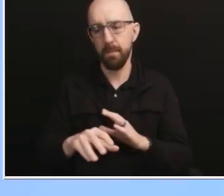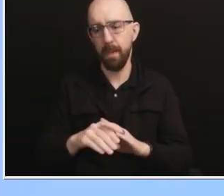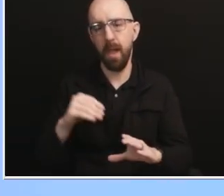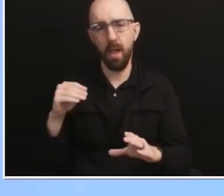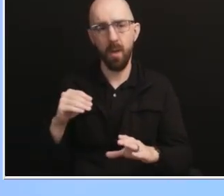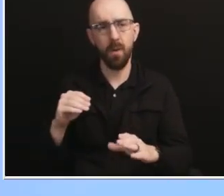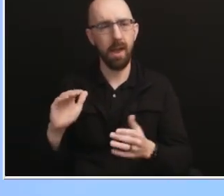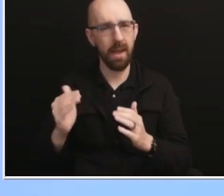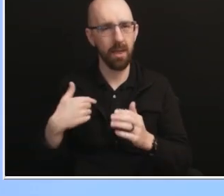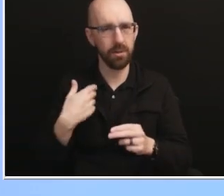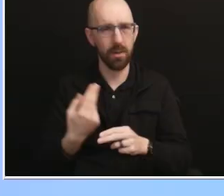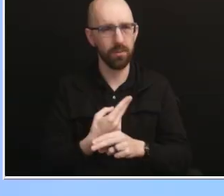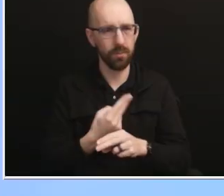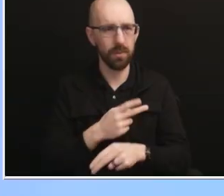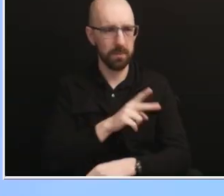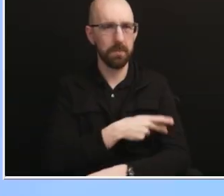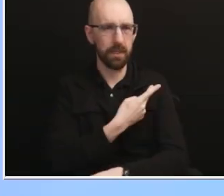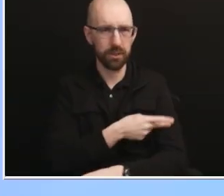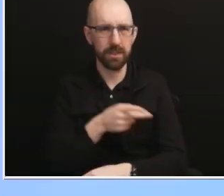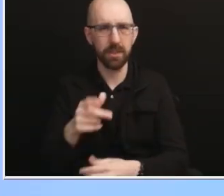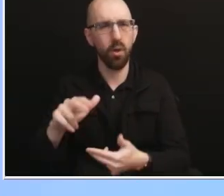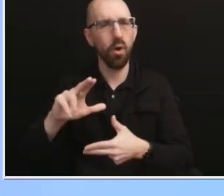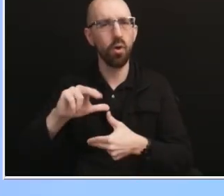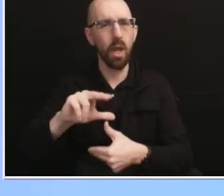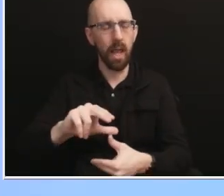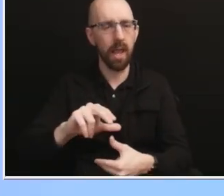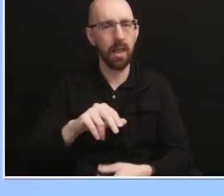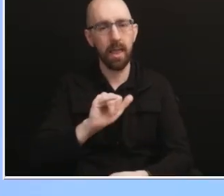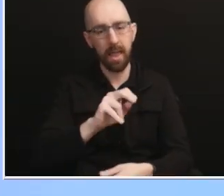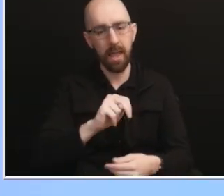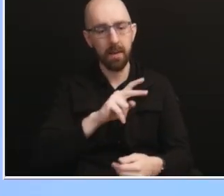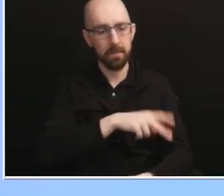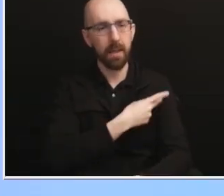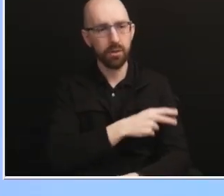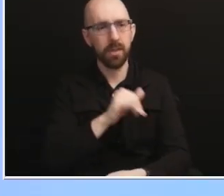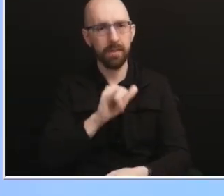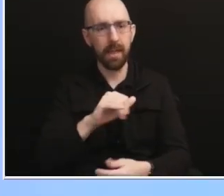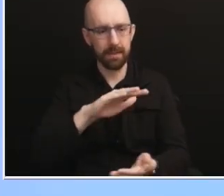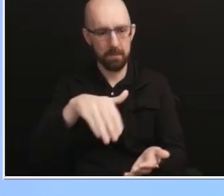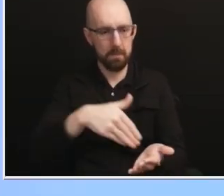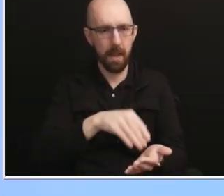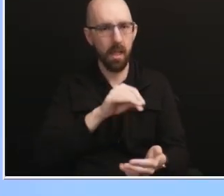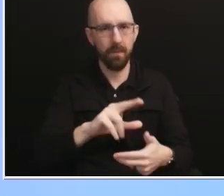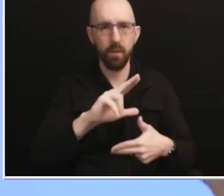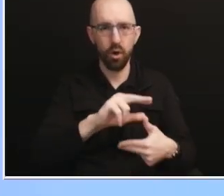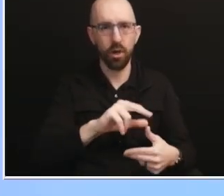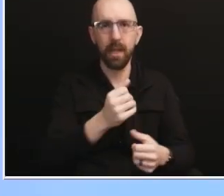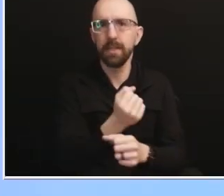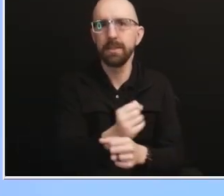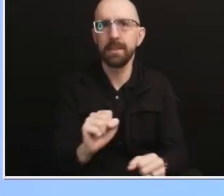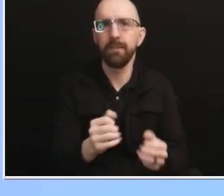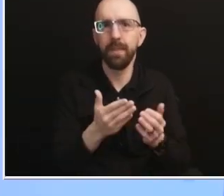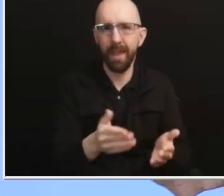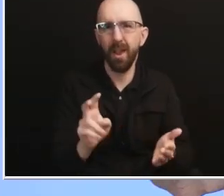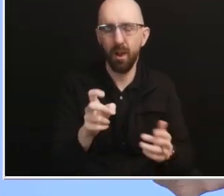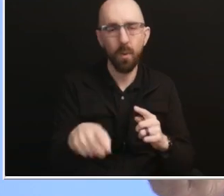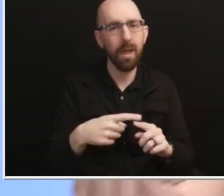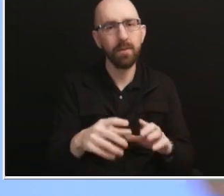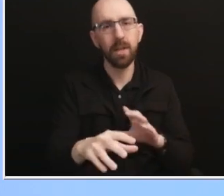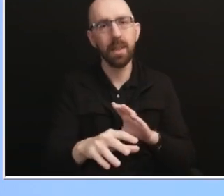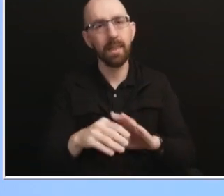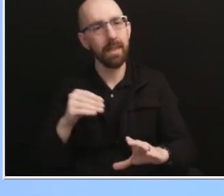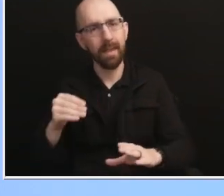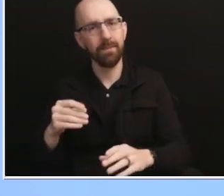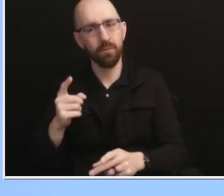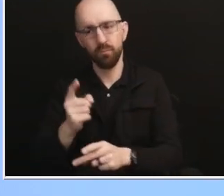use inpatient a lot of times is the hurricane, that like the inpatient admission is the eye of the hurricane. You're safe there. But then when you leave, you're right back into the wall of the